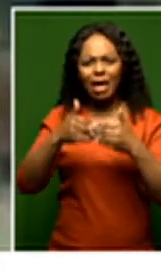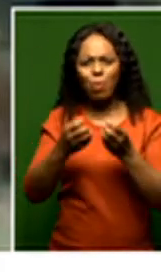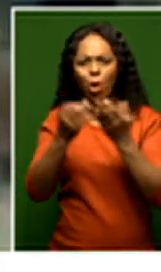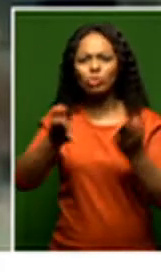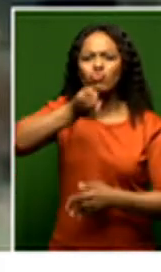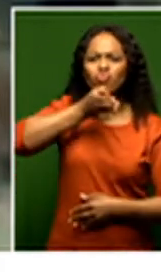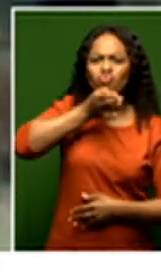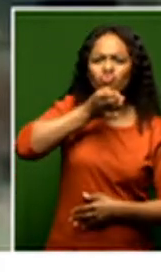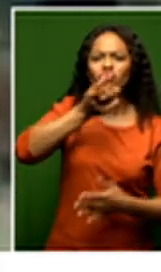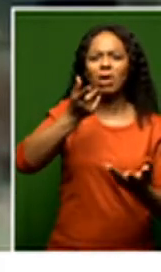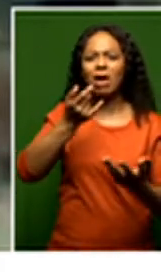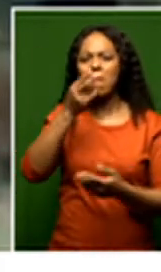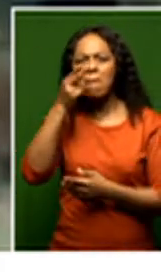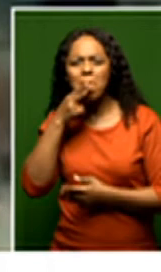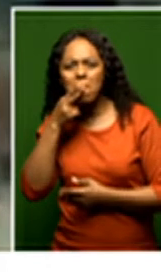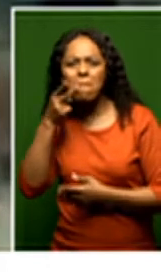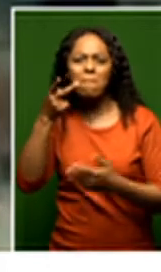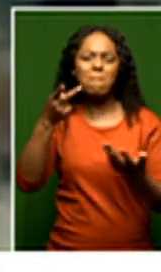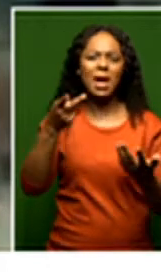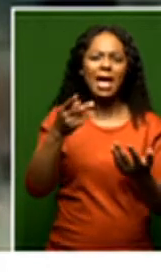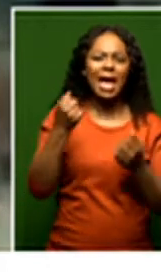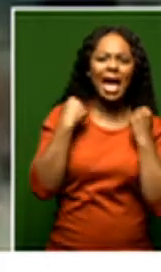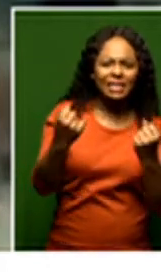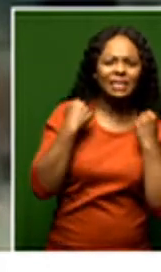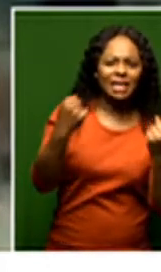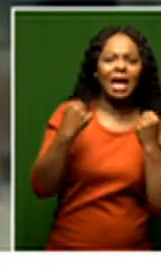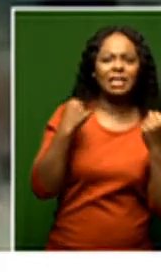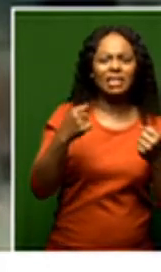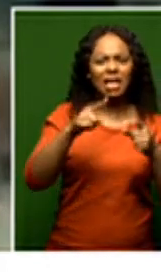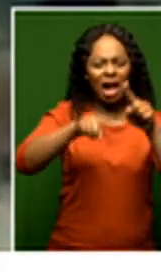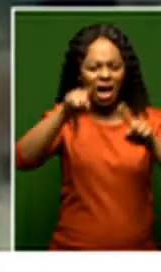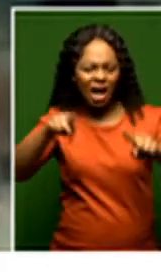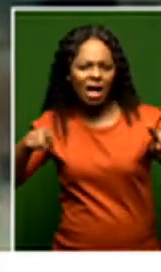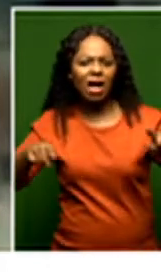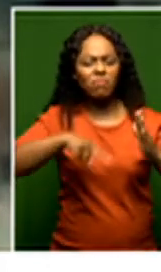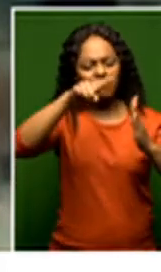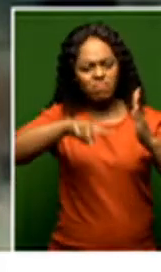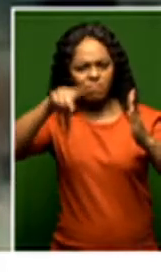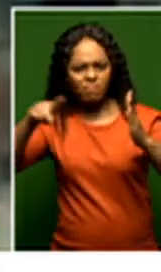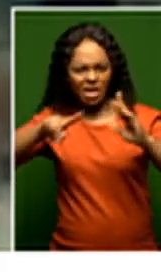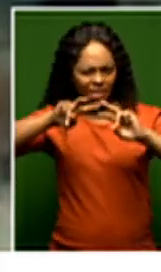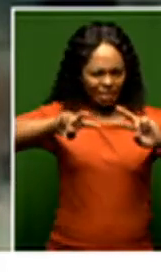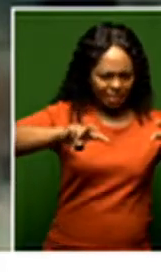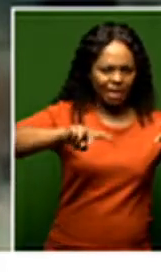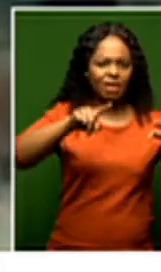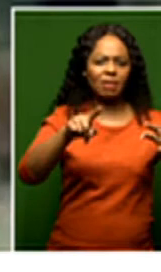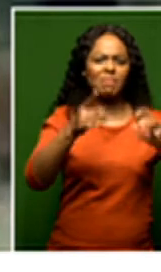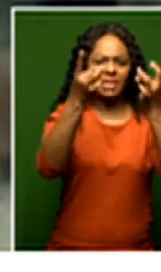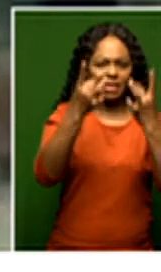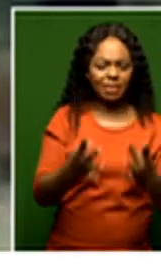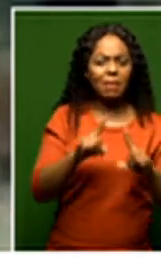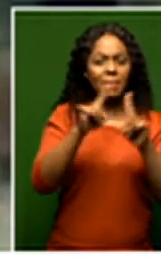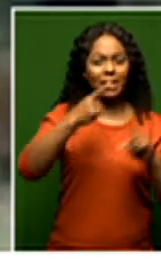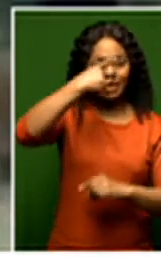use, tobacco use, exercise. A lot of factors were taken into consideration in coming to the statistic. But